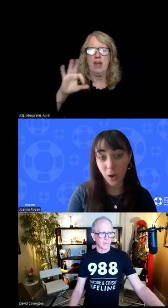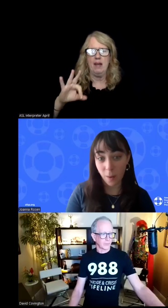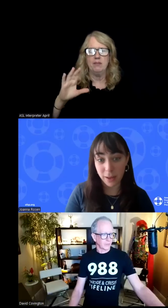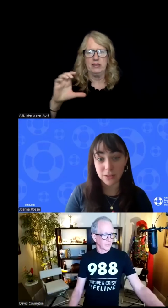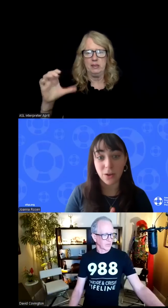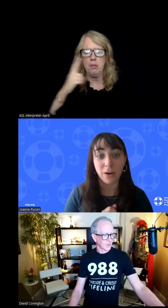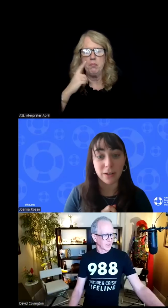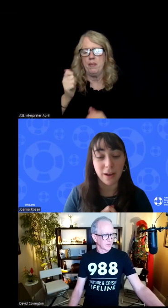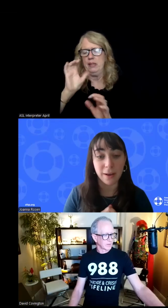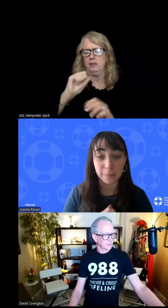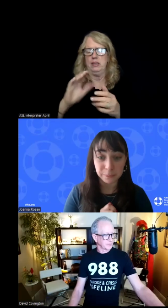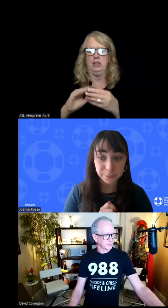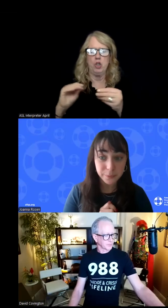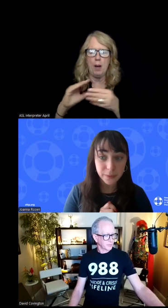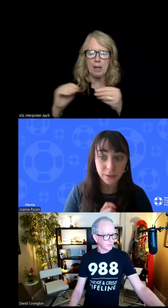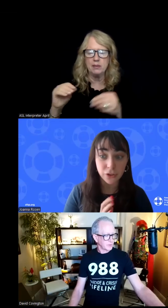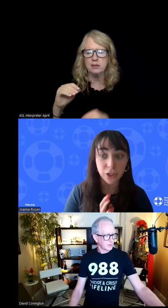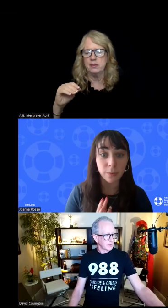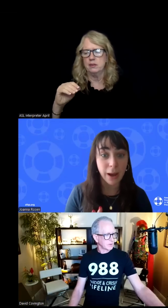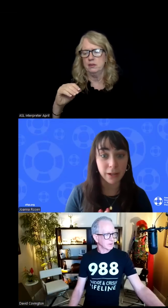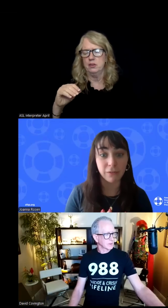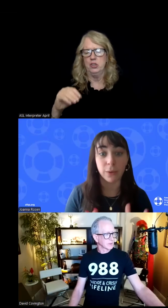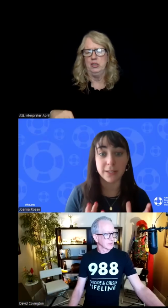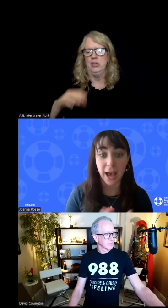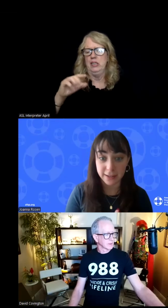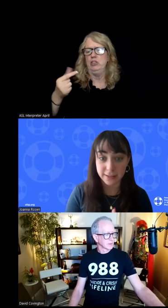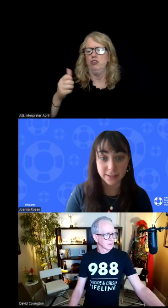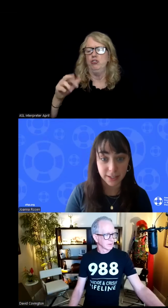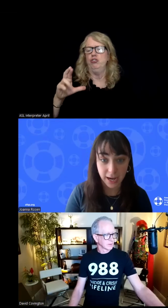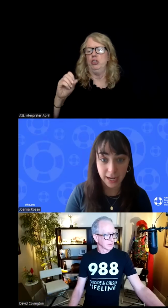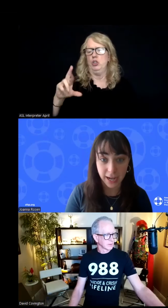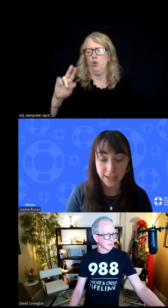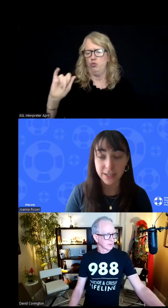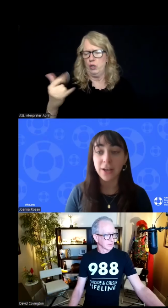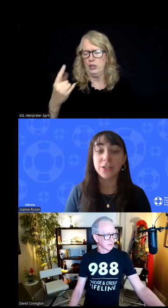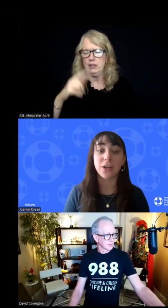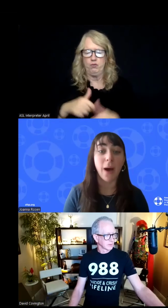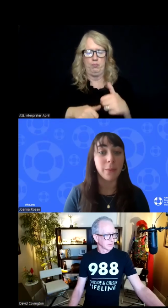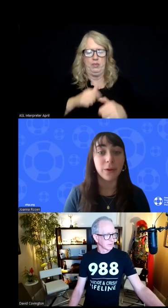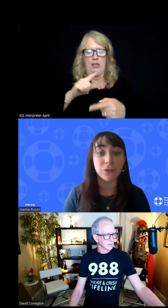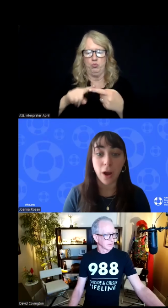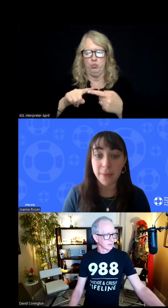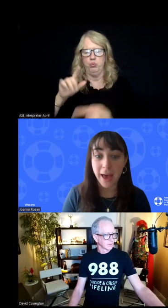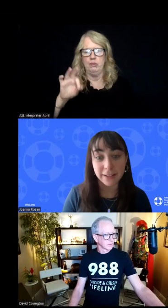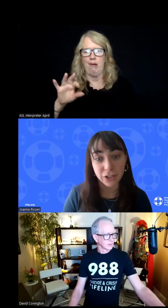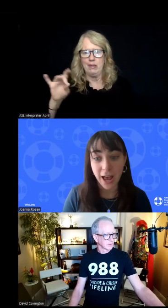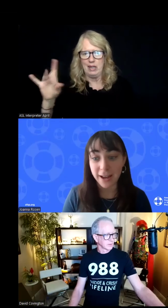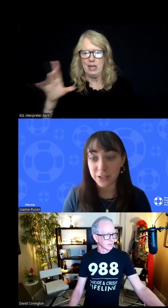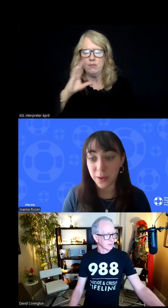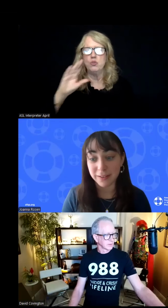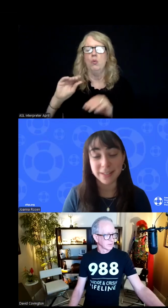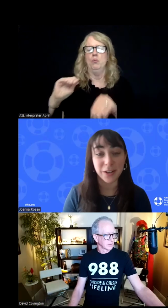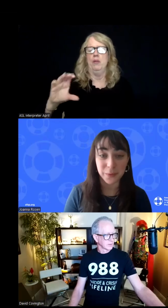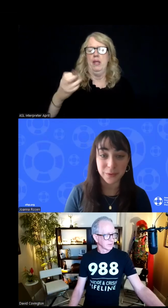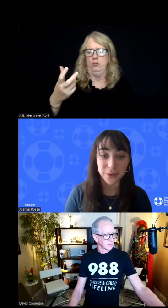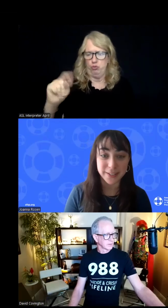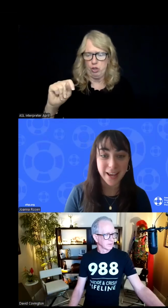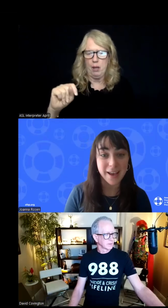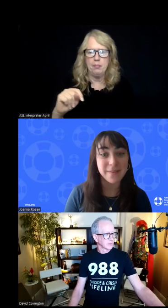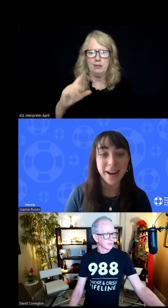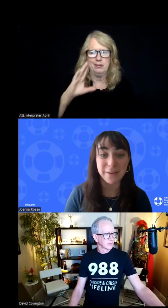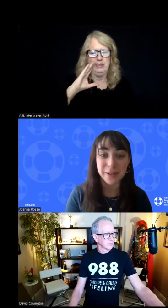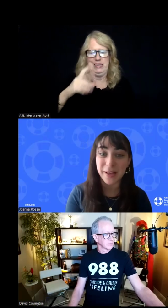seeking comments on geo-routing for text to 988. So I will drop that in the chat as well, because I know we're